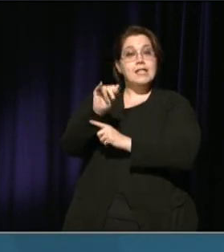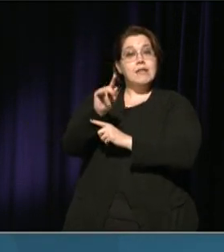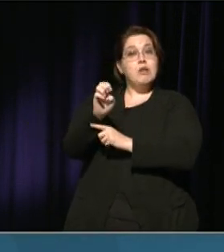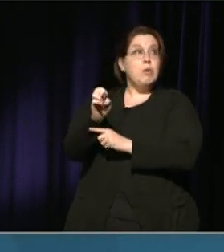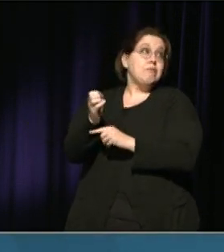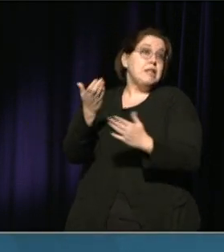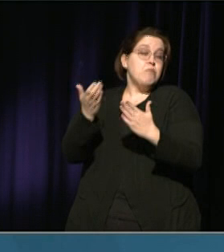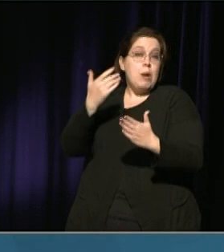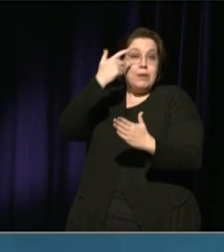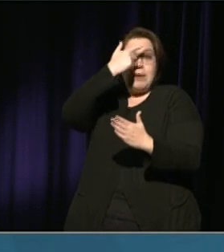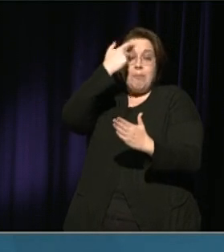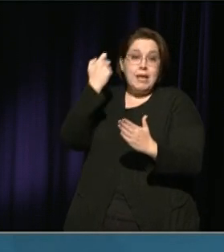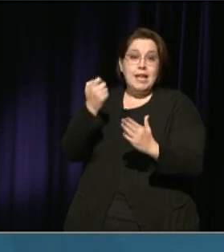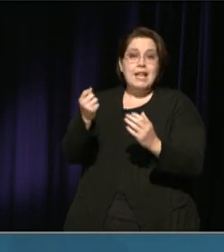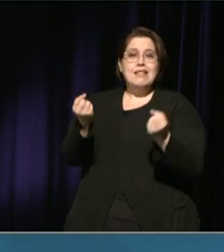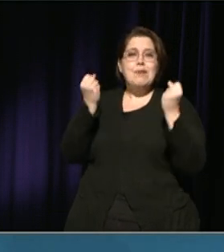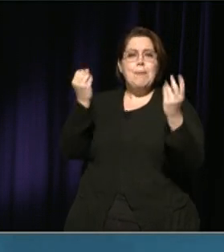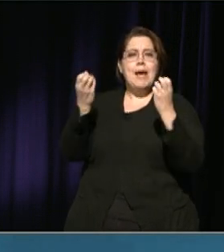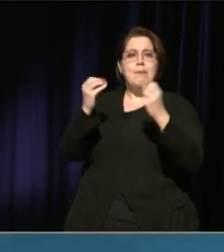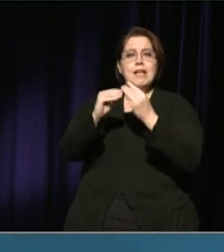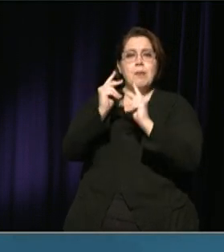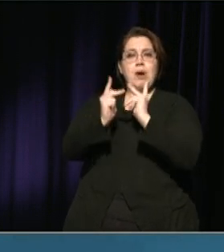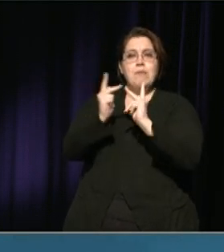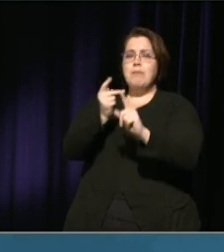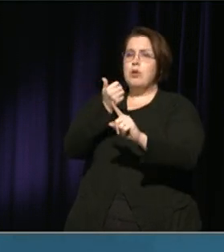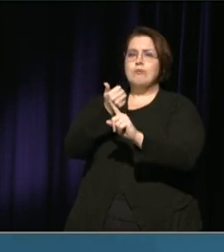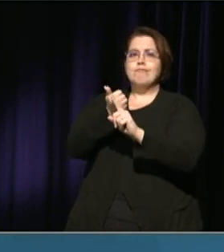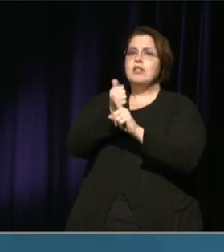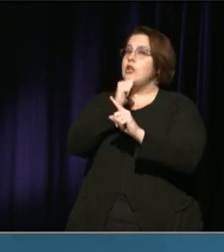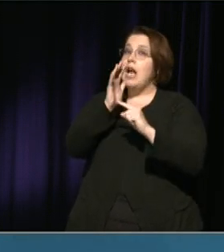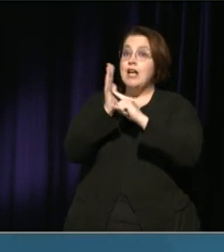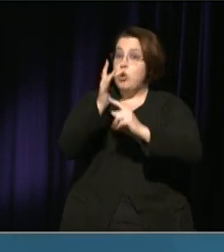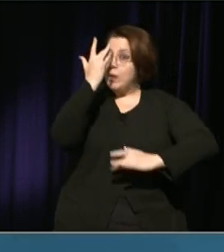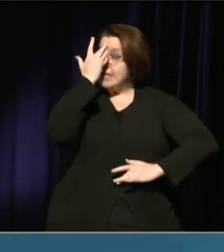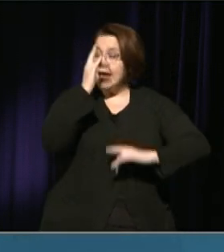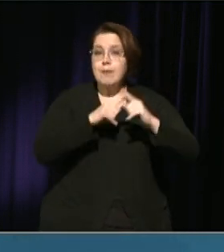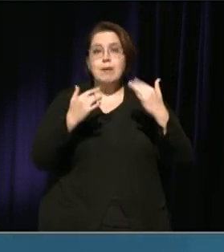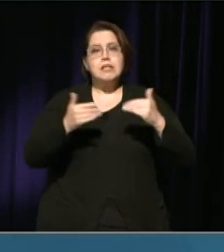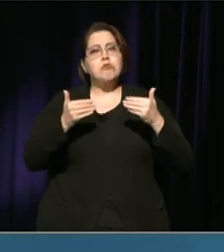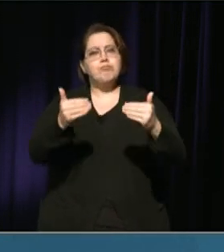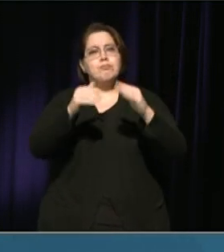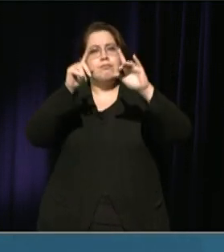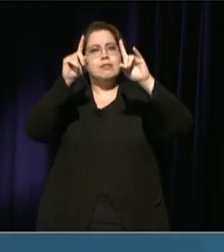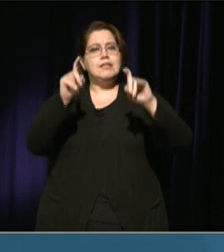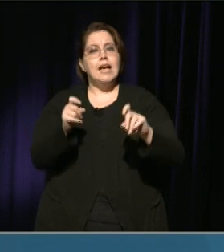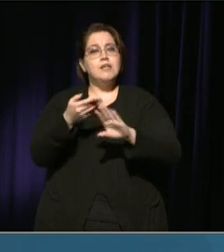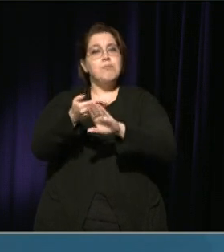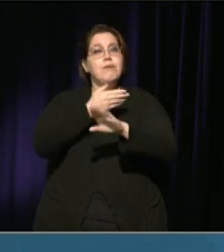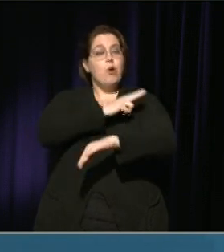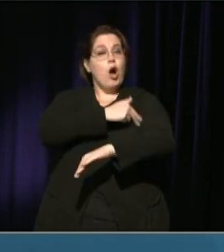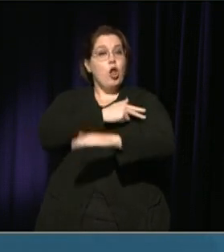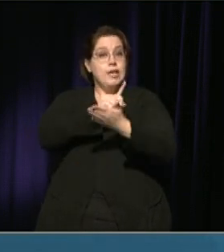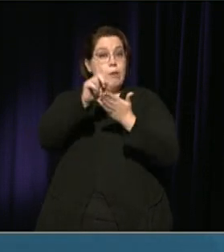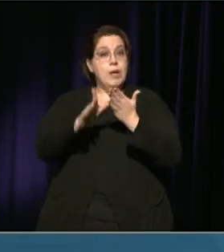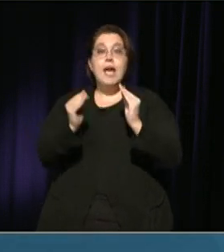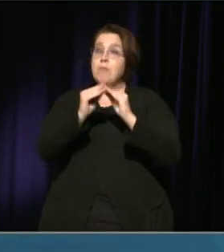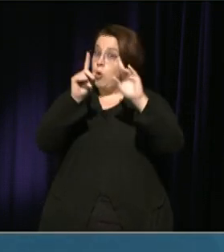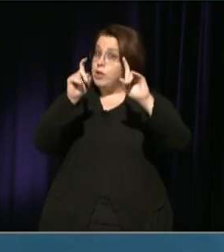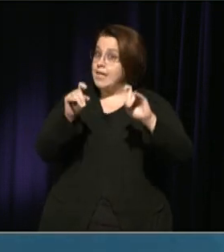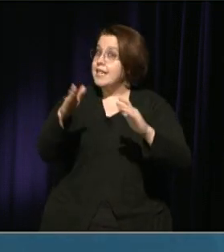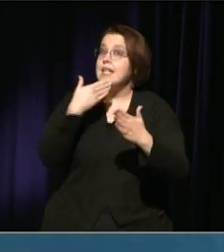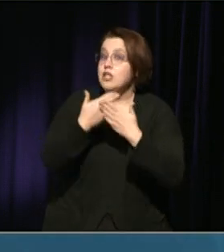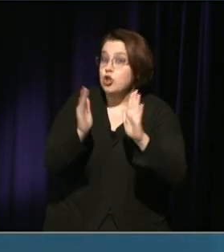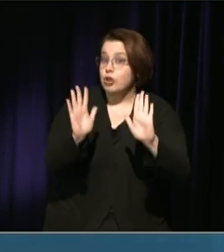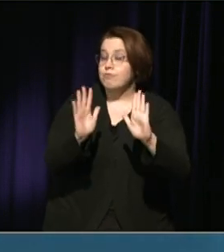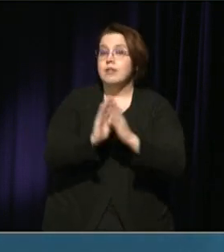likely due to the large number of people who were not symptomatic but still got tested before the holiday weekend. More testing is good.